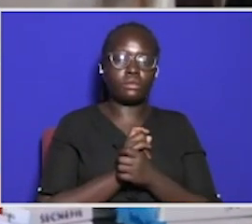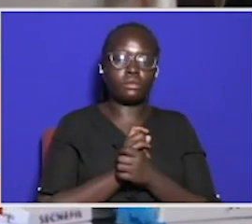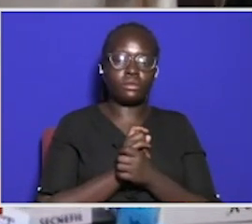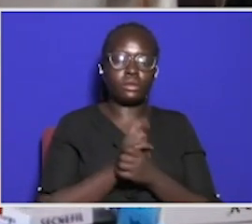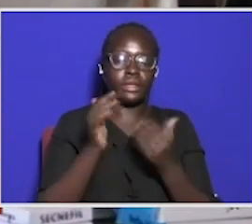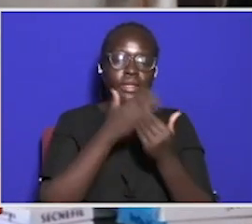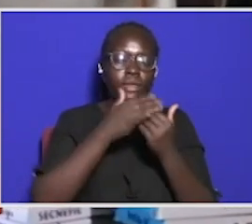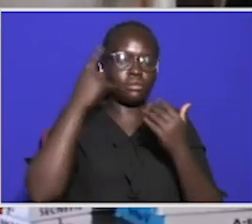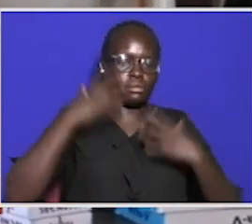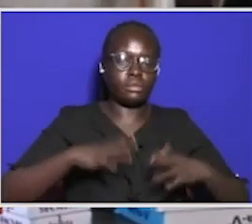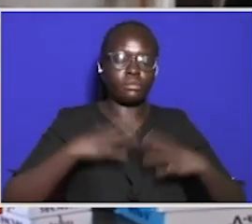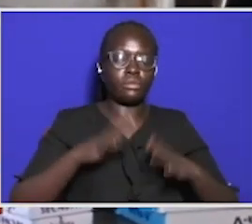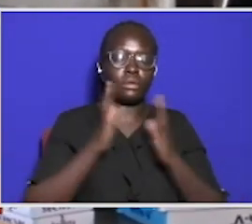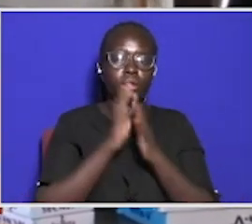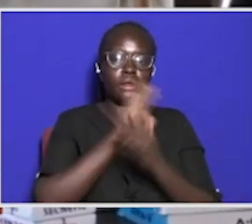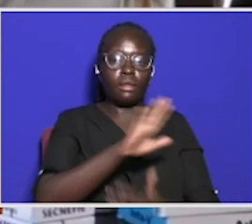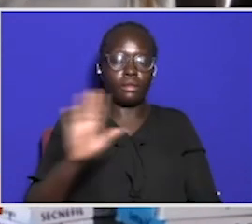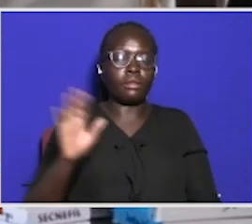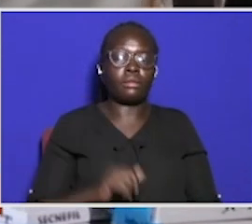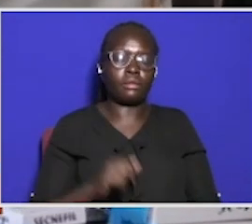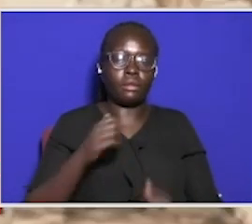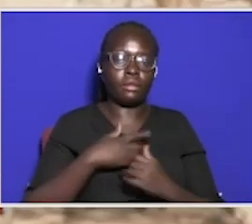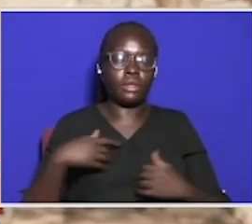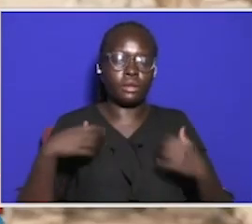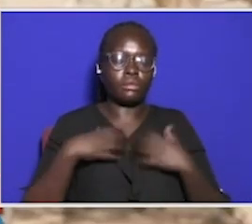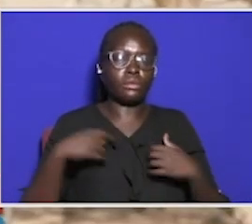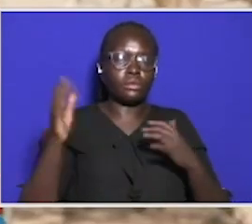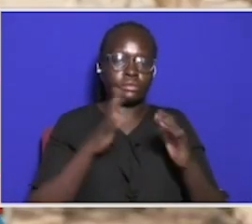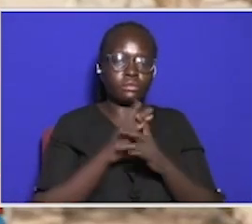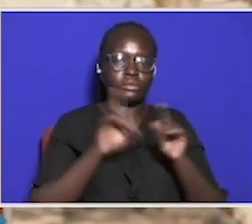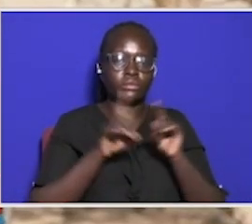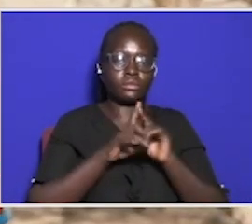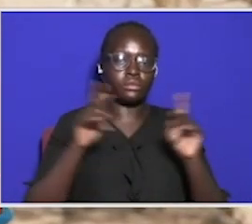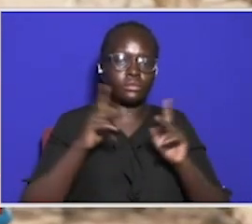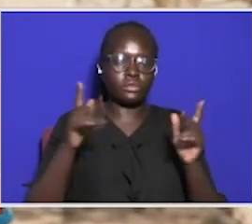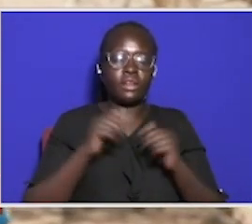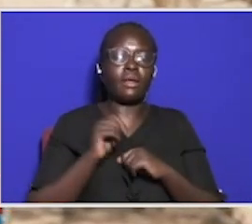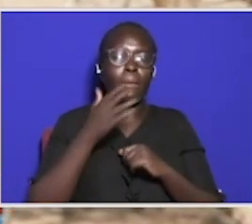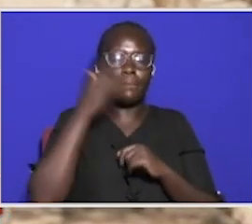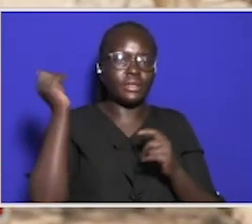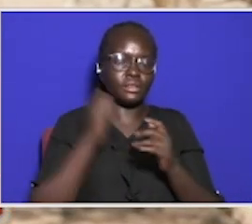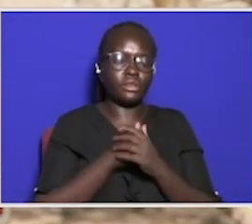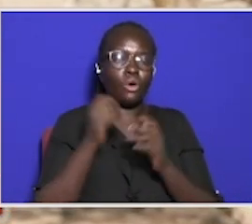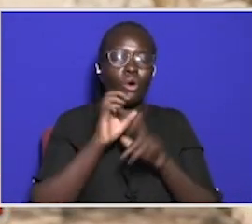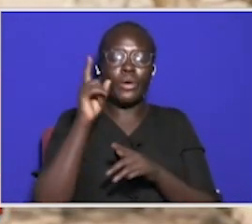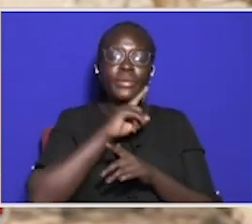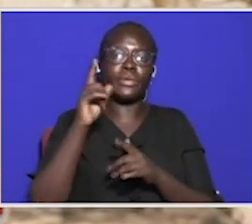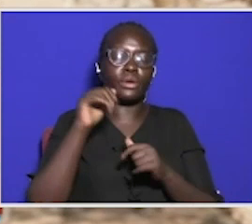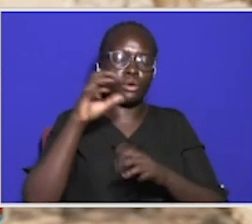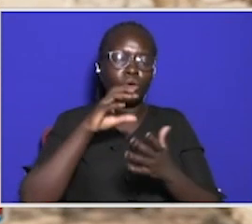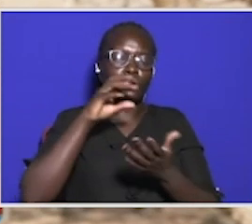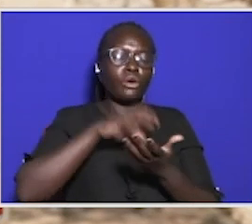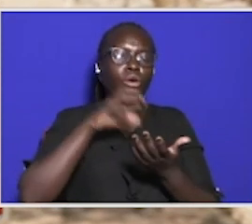treating people and their animals. Among the most prevalent conditions in this area for this medical